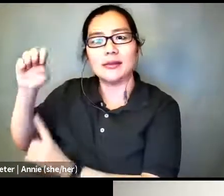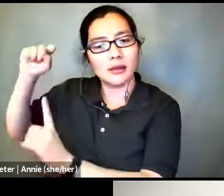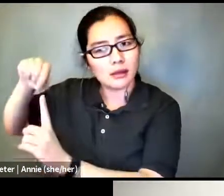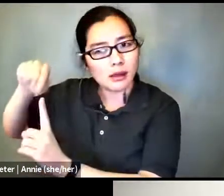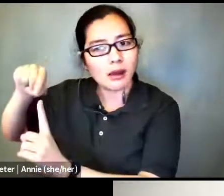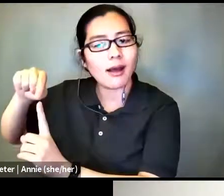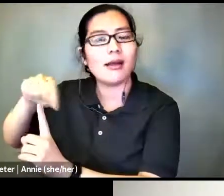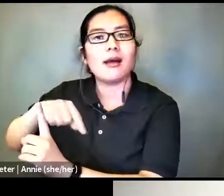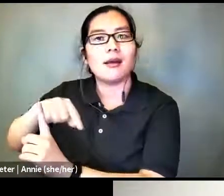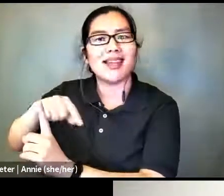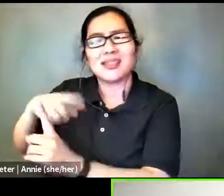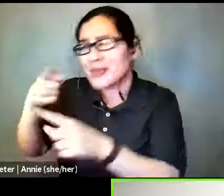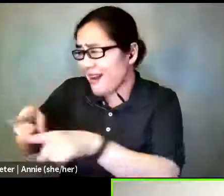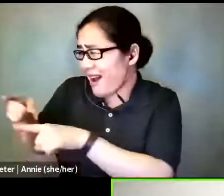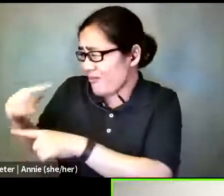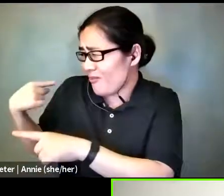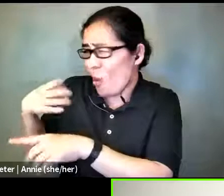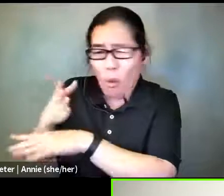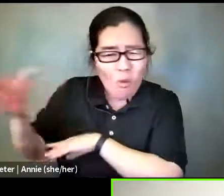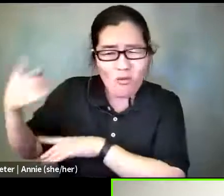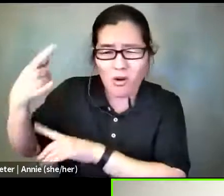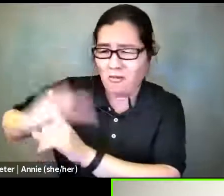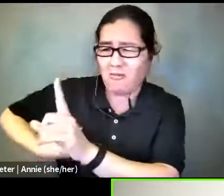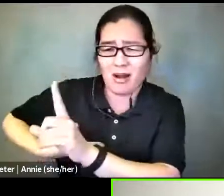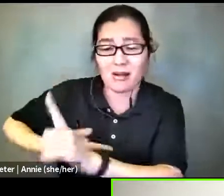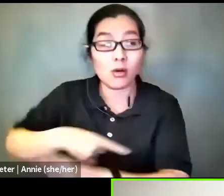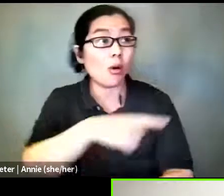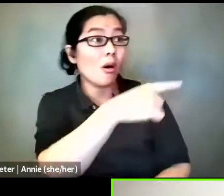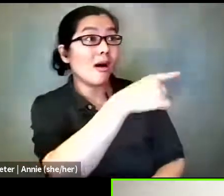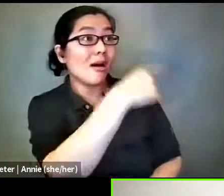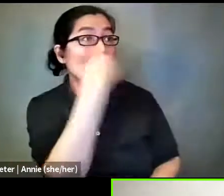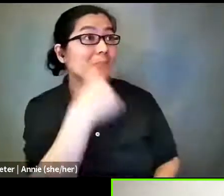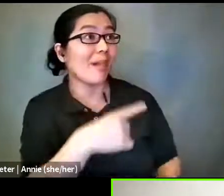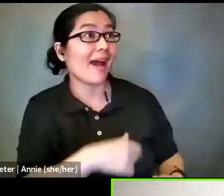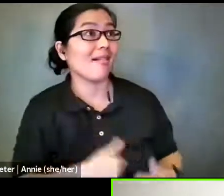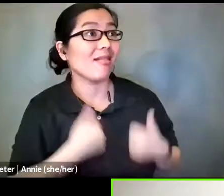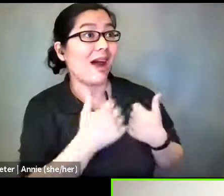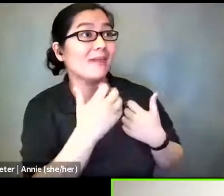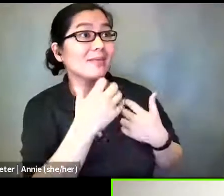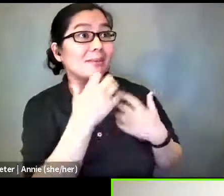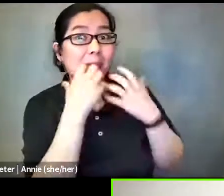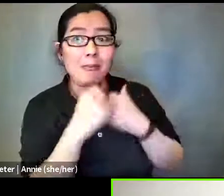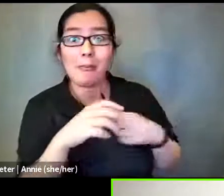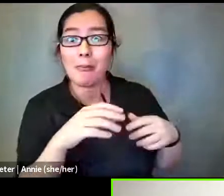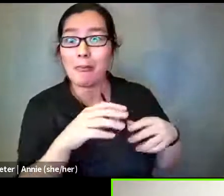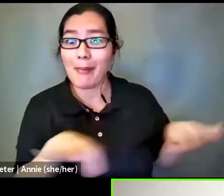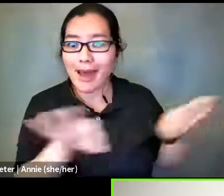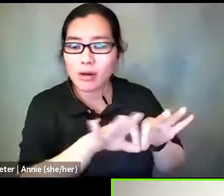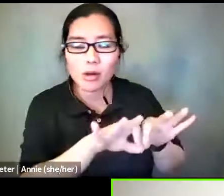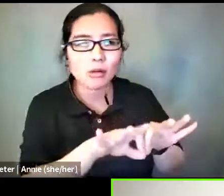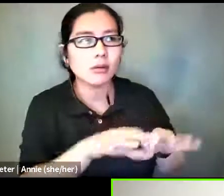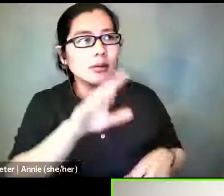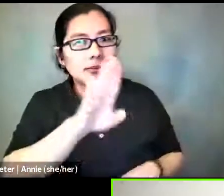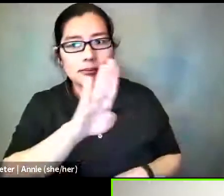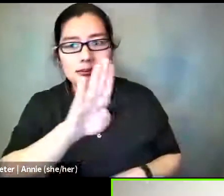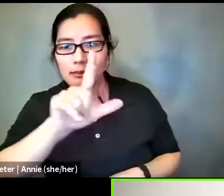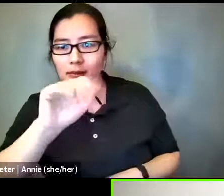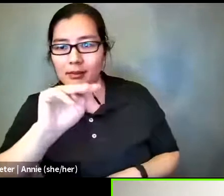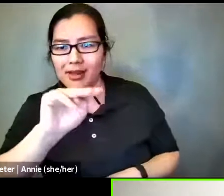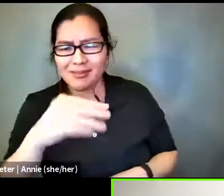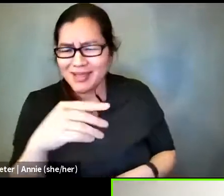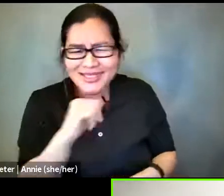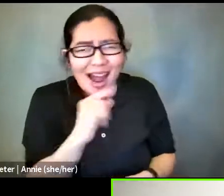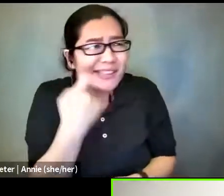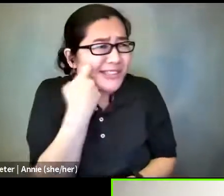more than a month, or that Black Lives Matter did not just start last year, right? We should be more aware of these things, and there